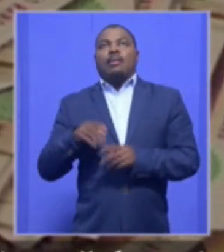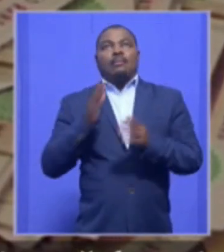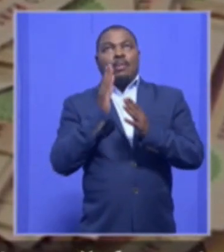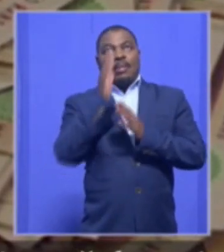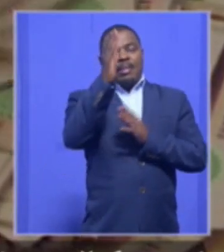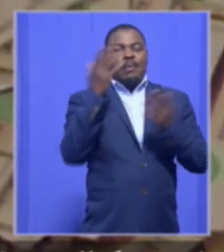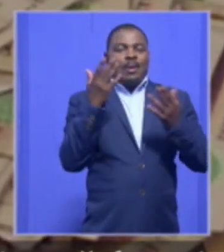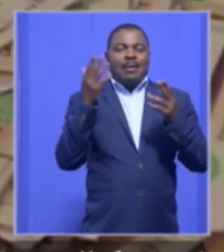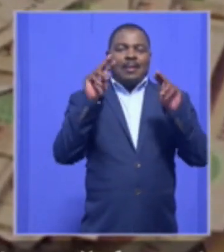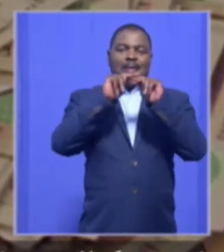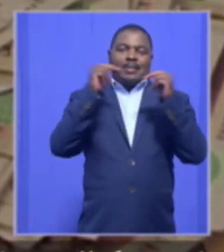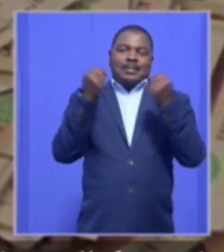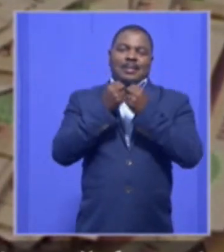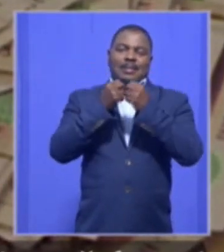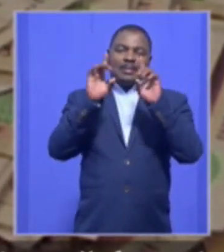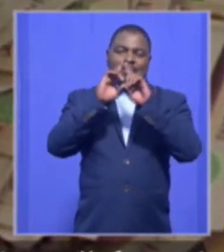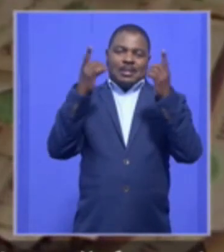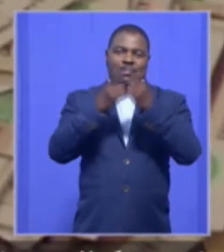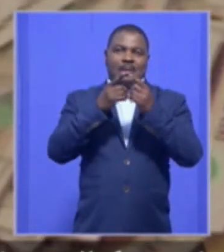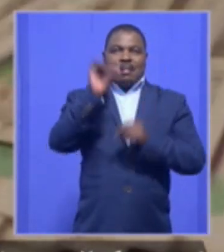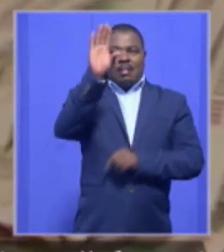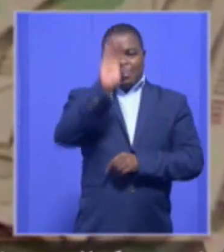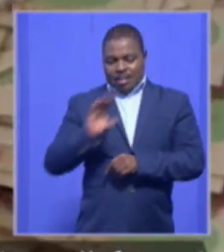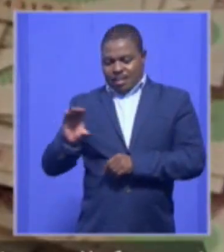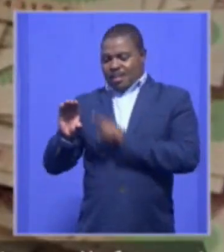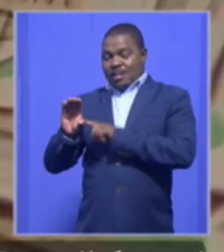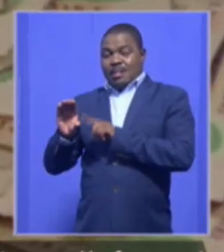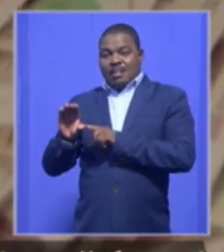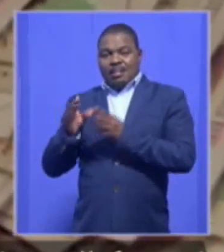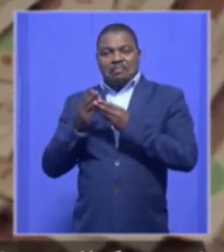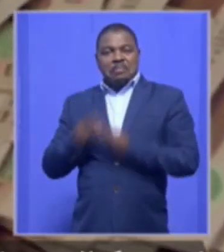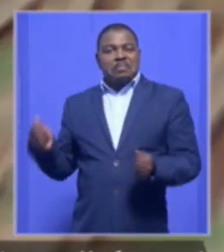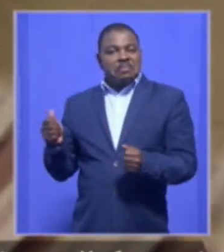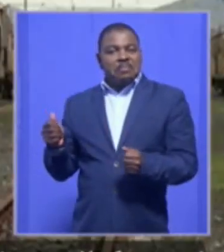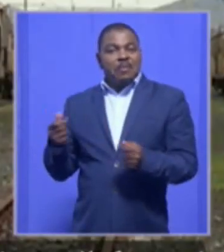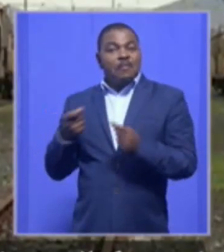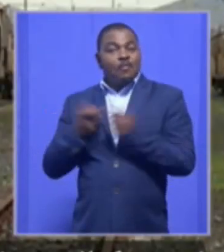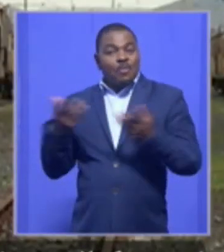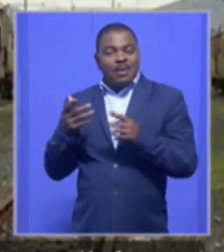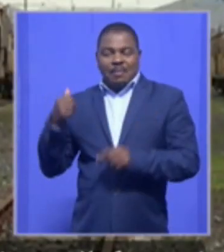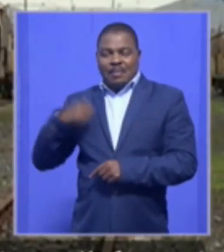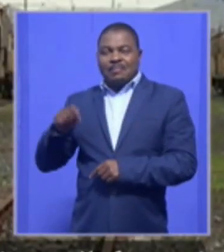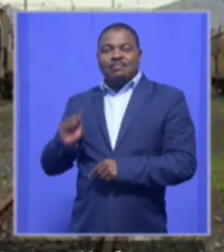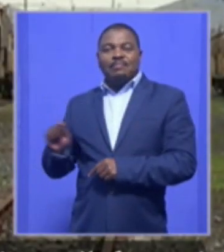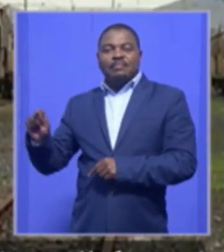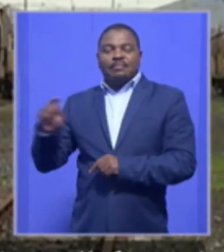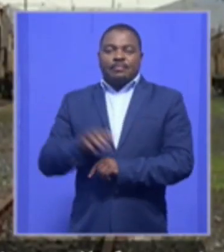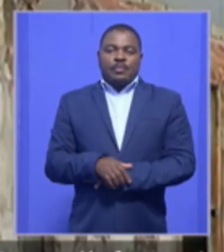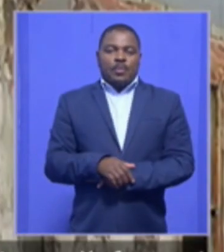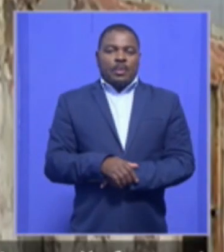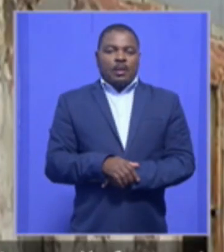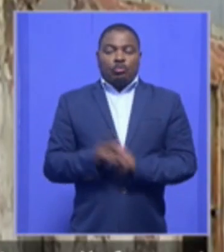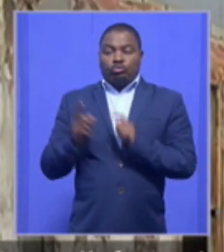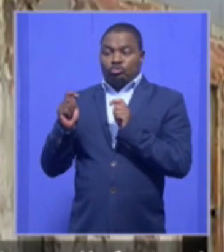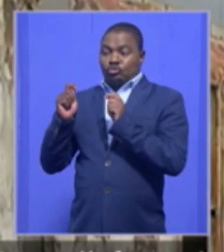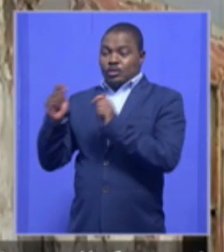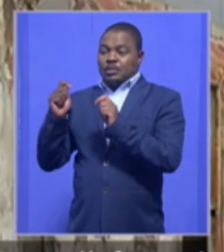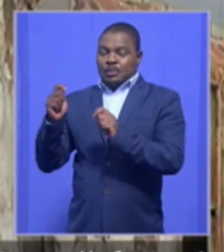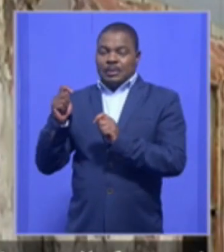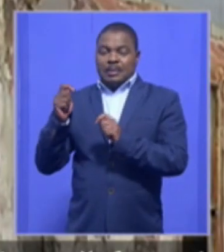bosetšhaba mme tšhelete yeo e tsene ka monga wa seloko e le matsogong a mebasepala. Tona ya dinamelwa e